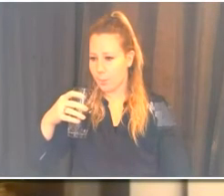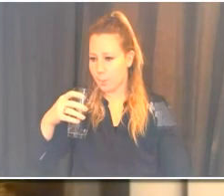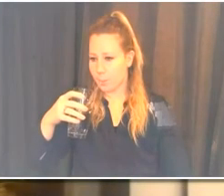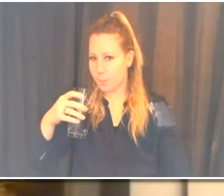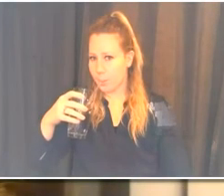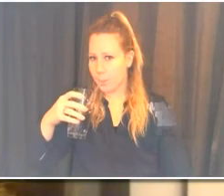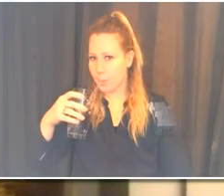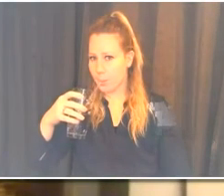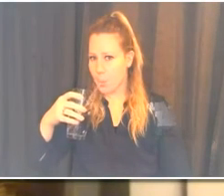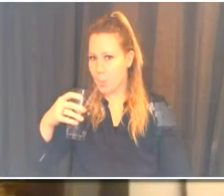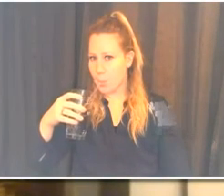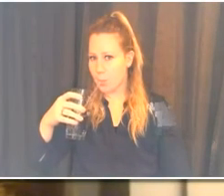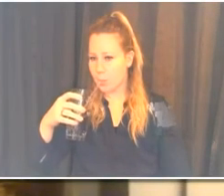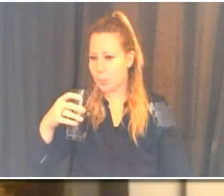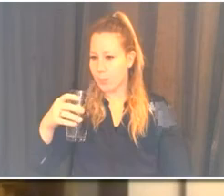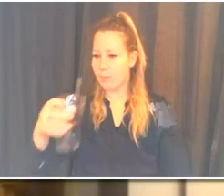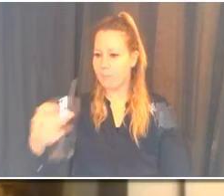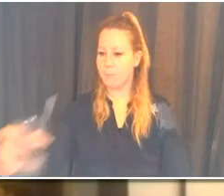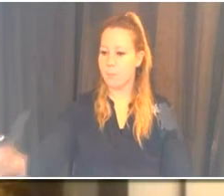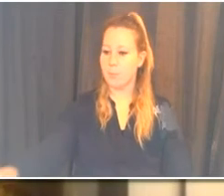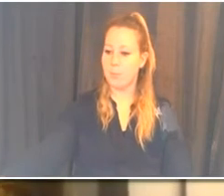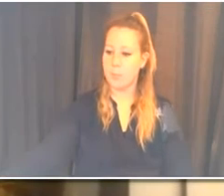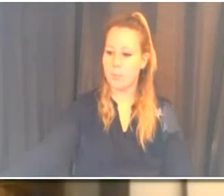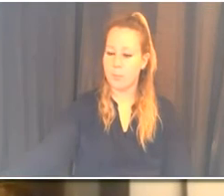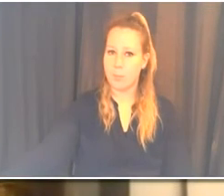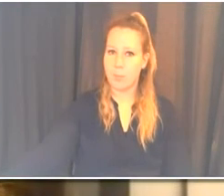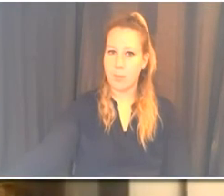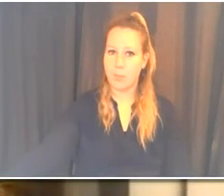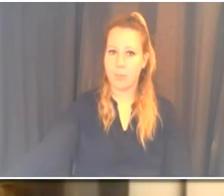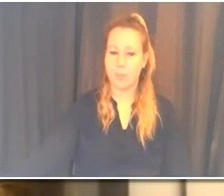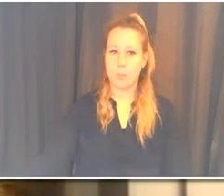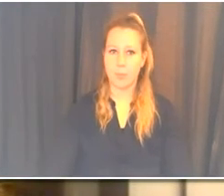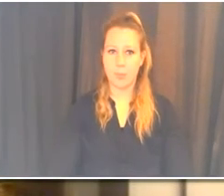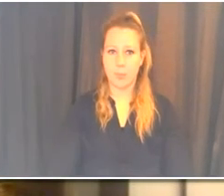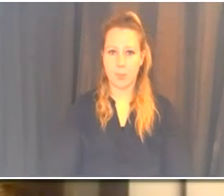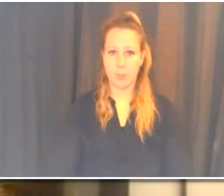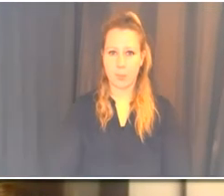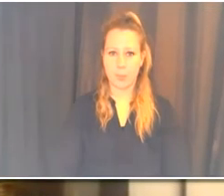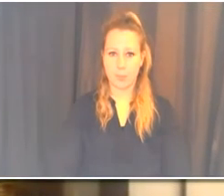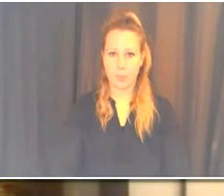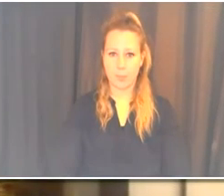question oh you're on you're on mute council member chair